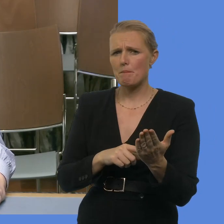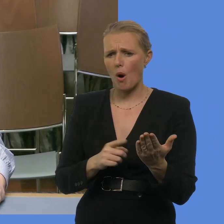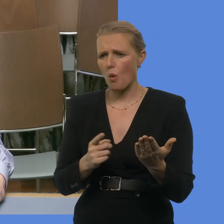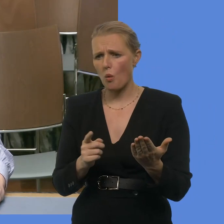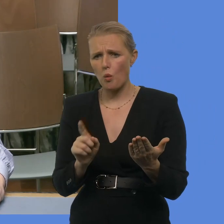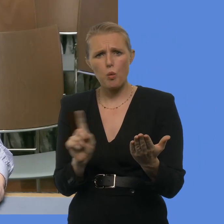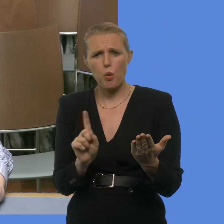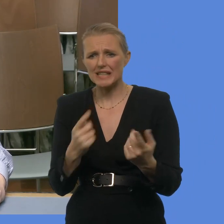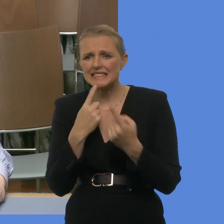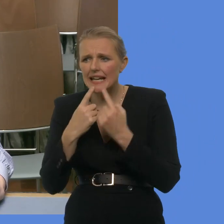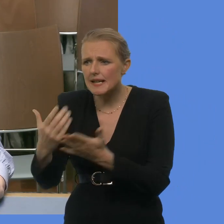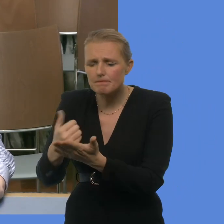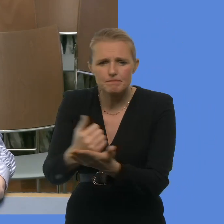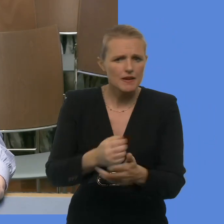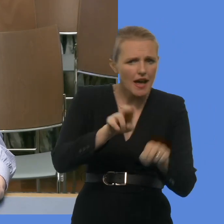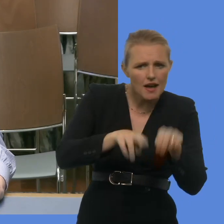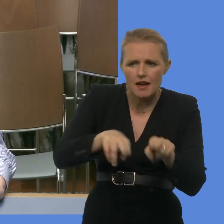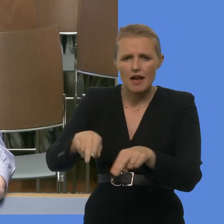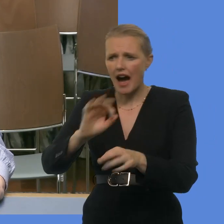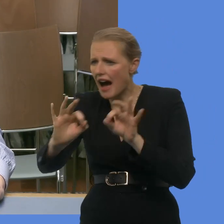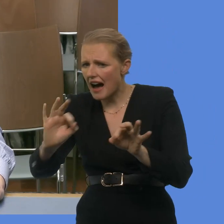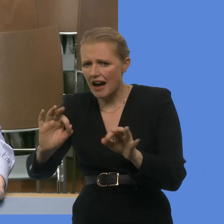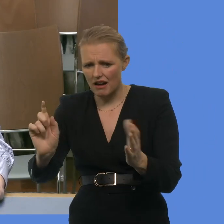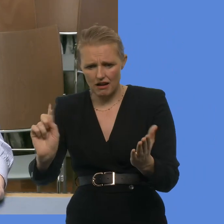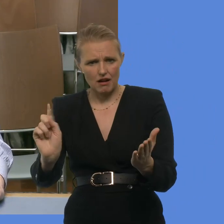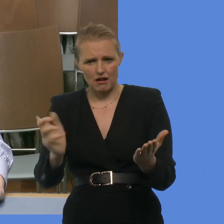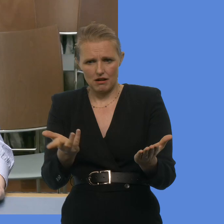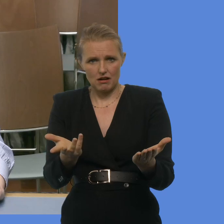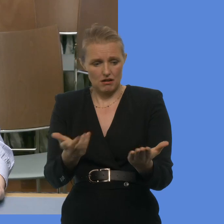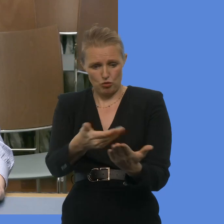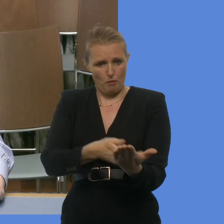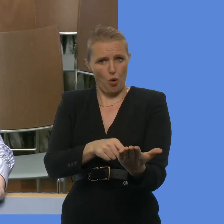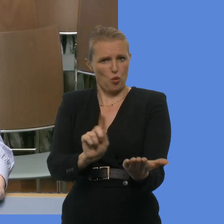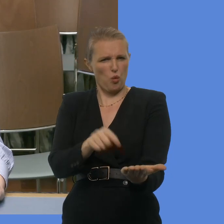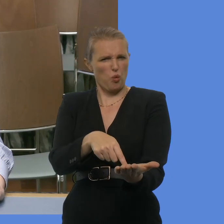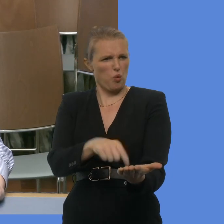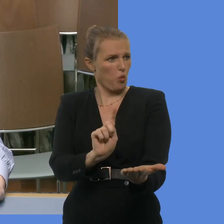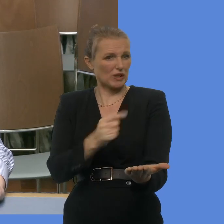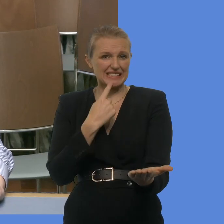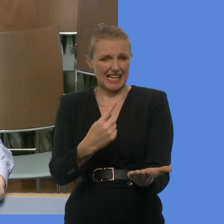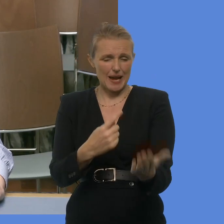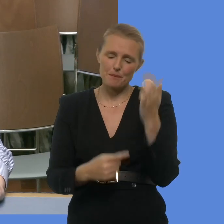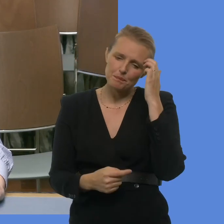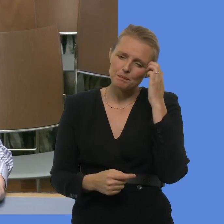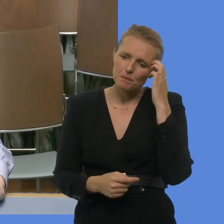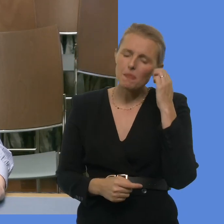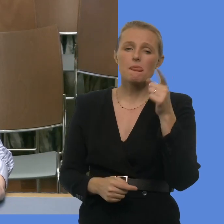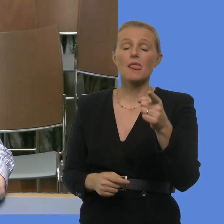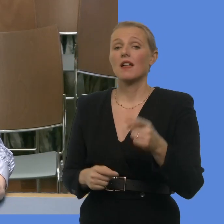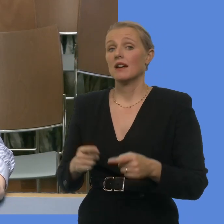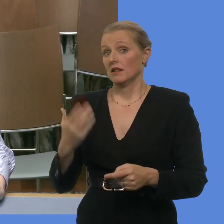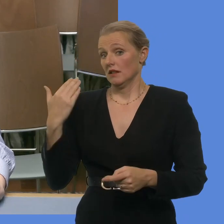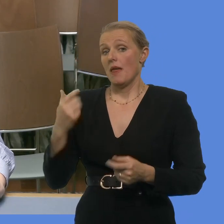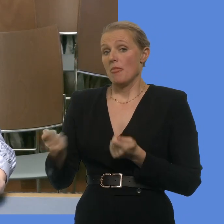what data should be collected. During the second stage debate, the Minister indicated an openness to a shorter initial reporting